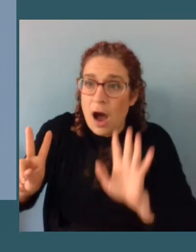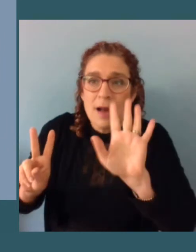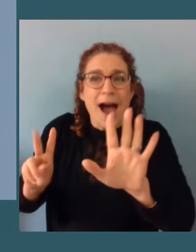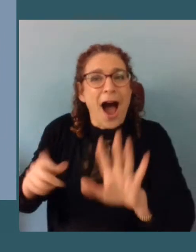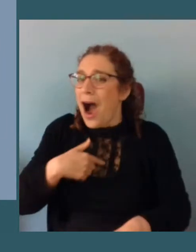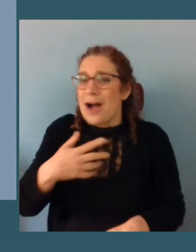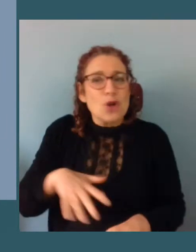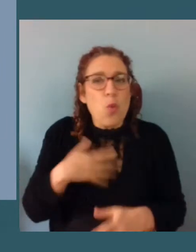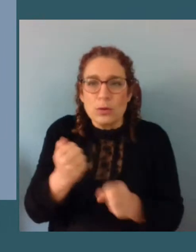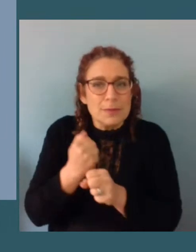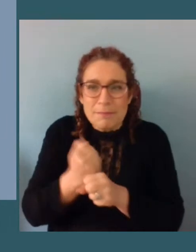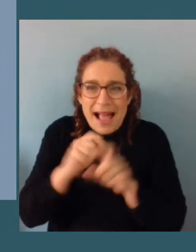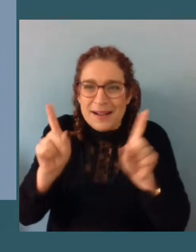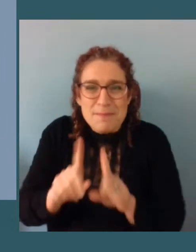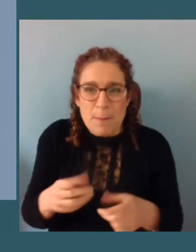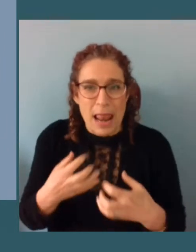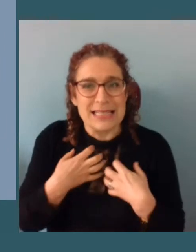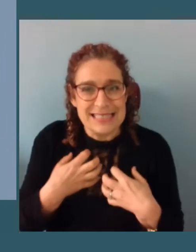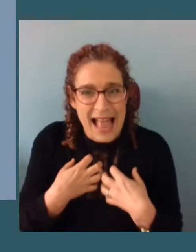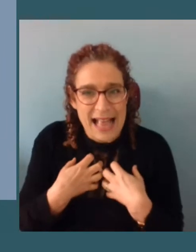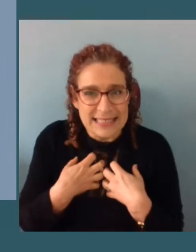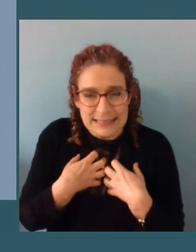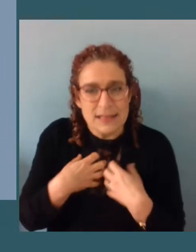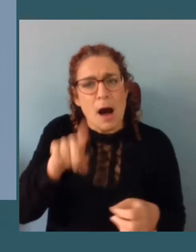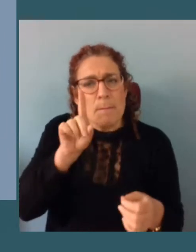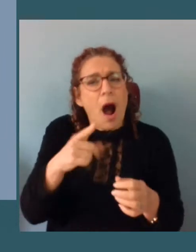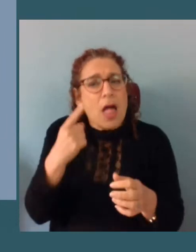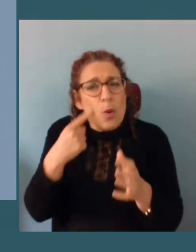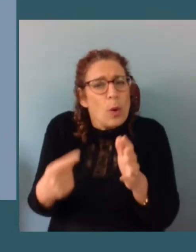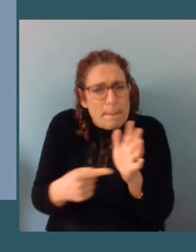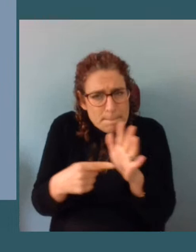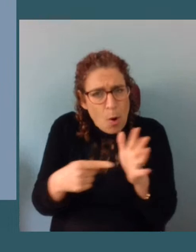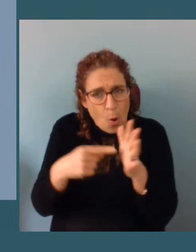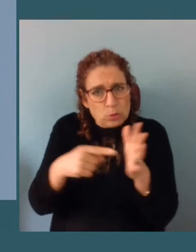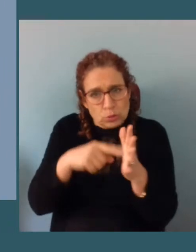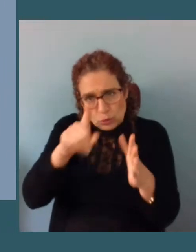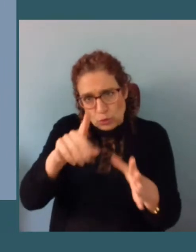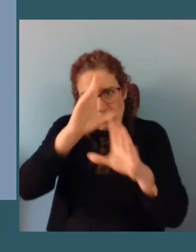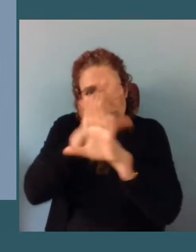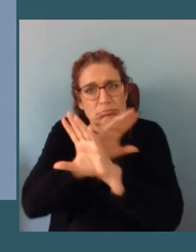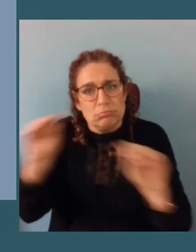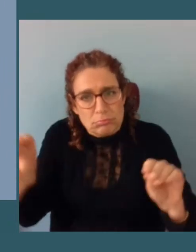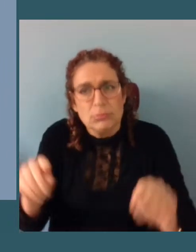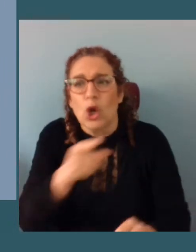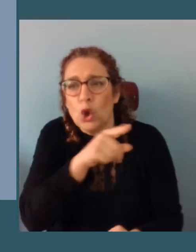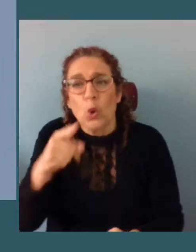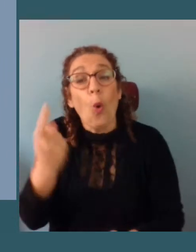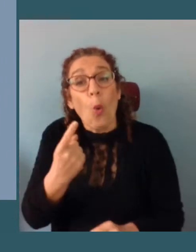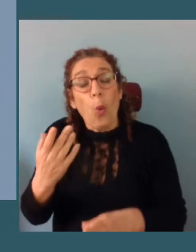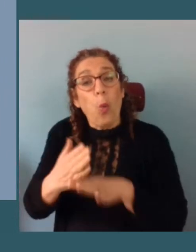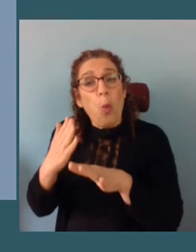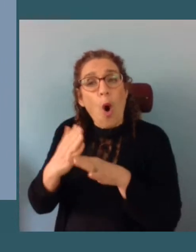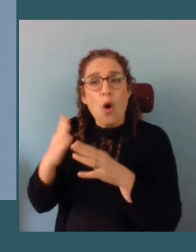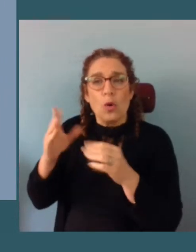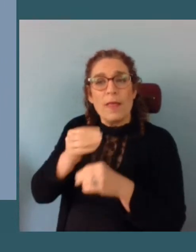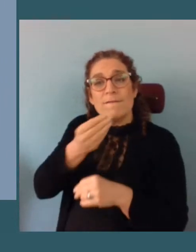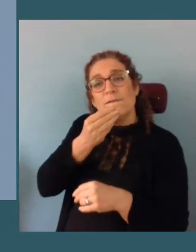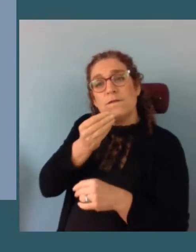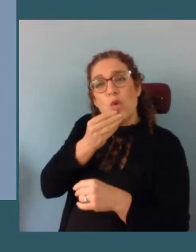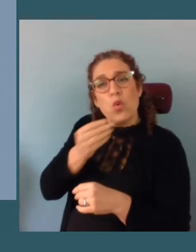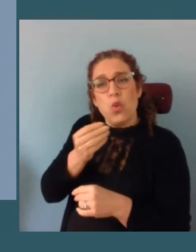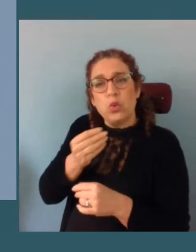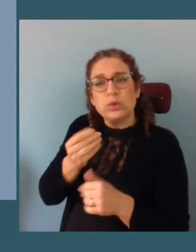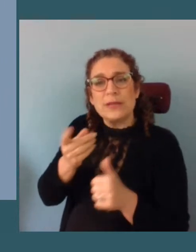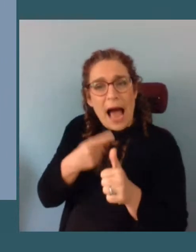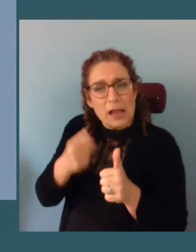terms of the amount of evidence, but what I'm hoping to do for all of those of you who work with food allergy populations is